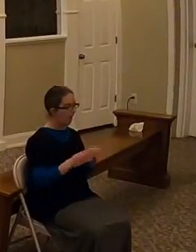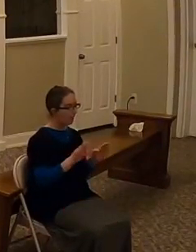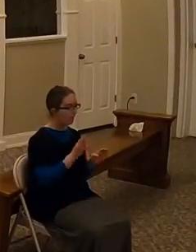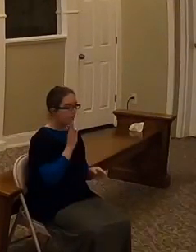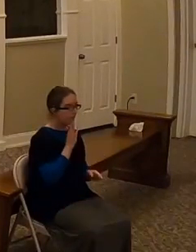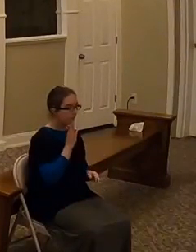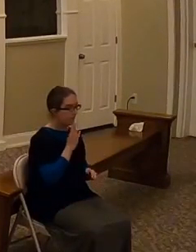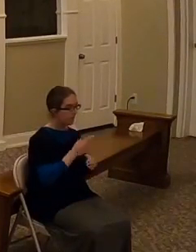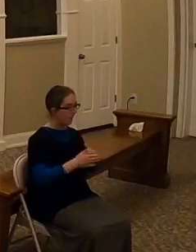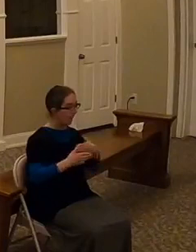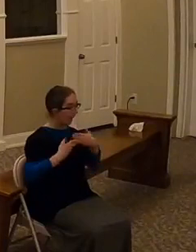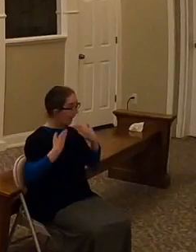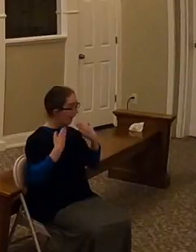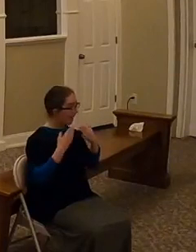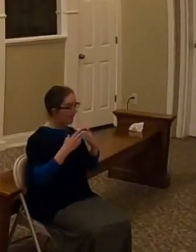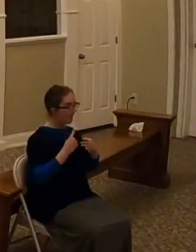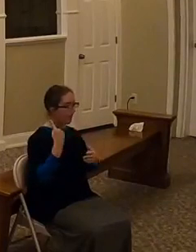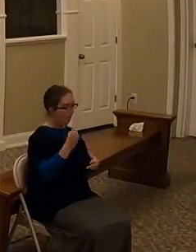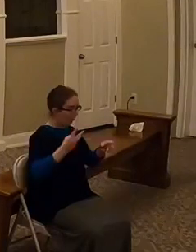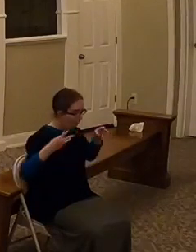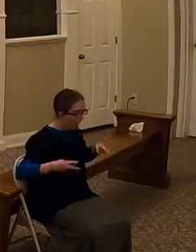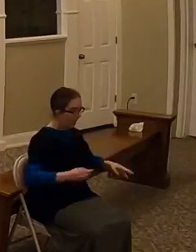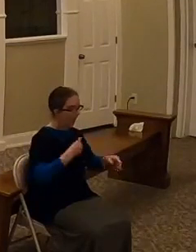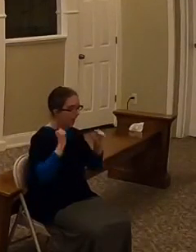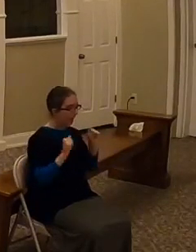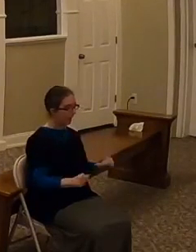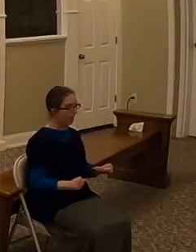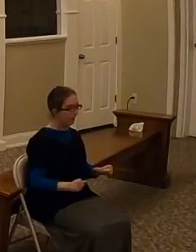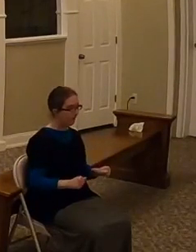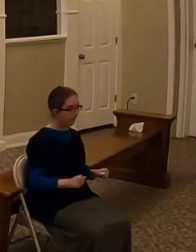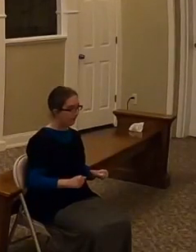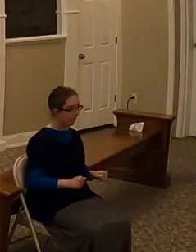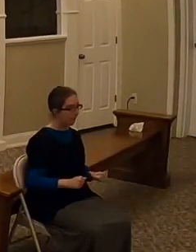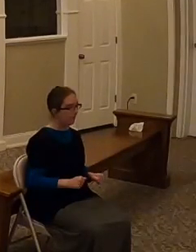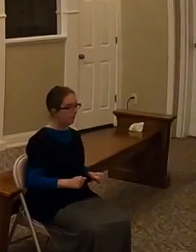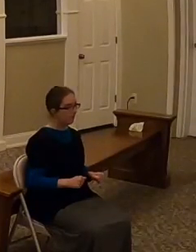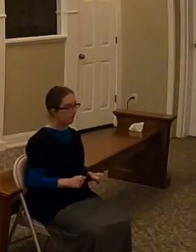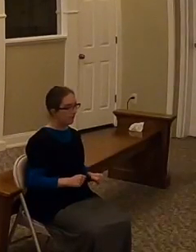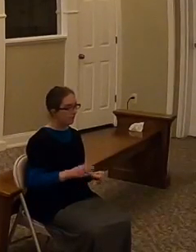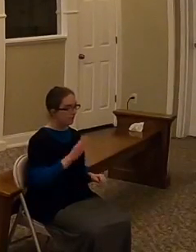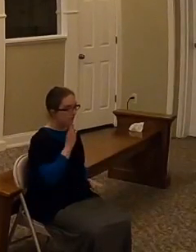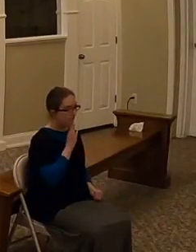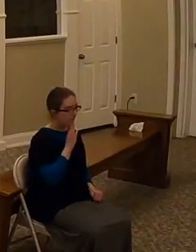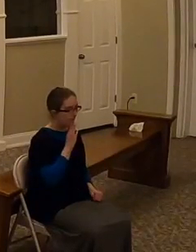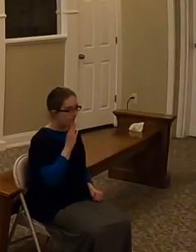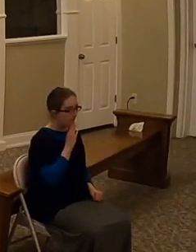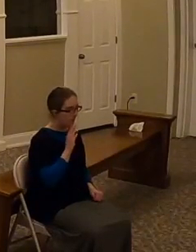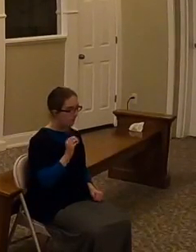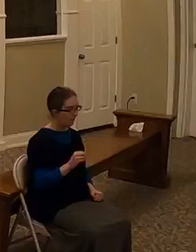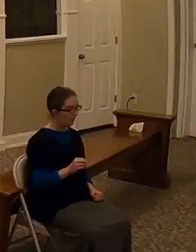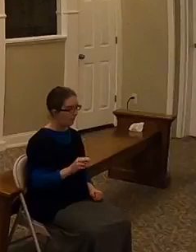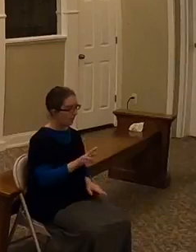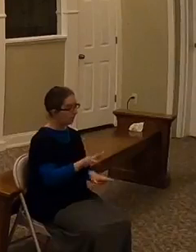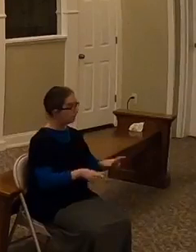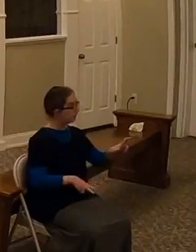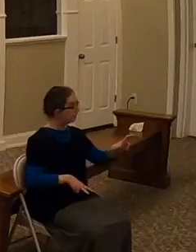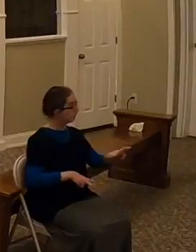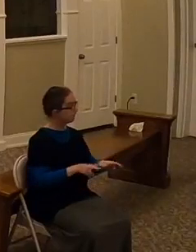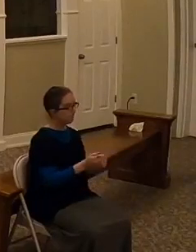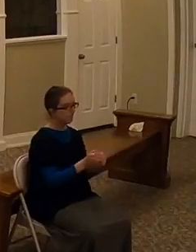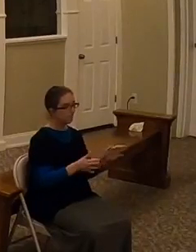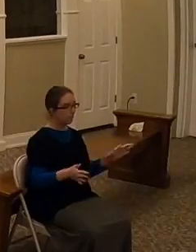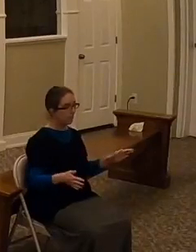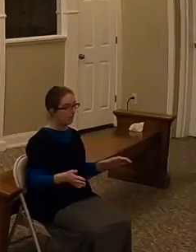be contented. The only way I can be contented is to be hooked up to some fixed point. Amen. Because if I don't, I'm wandering around